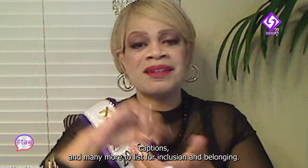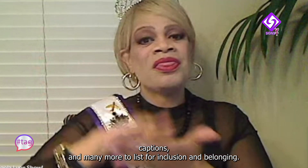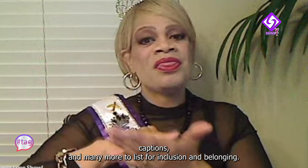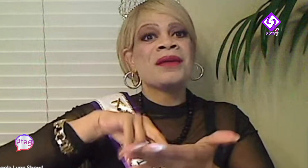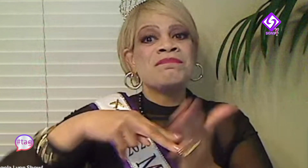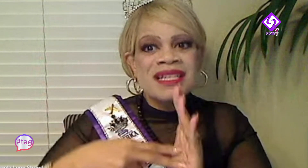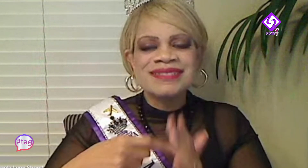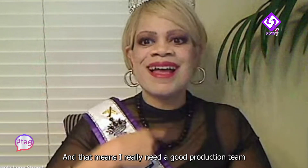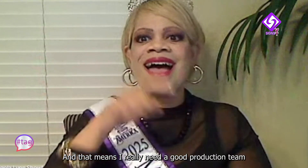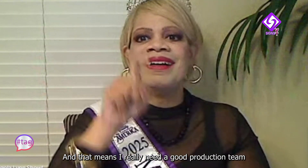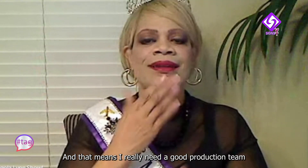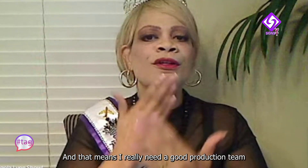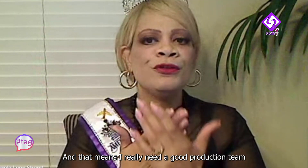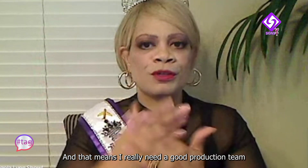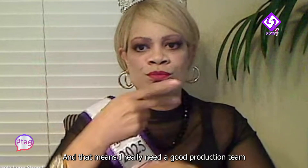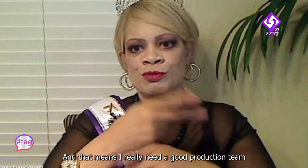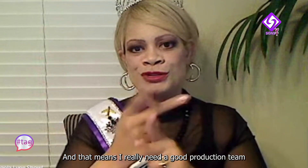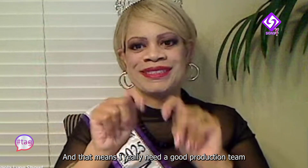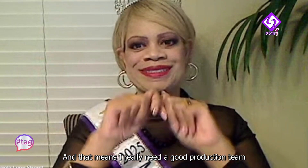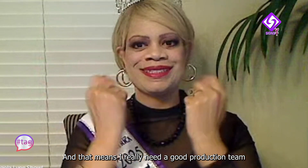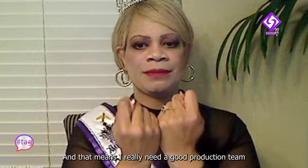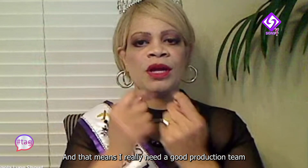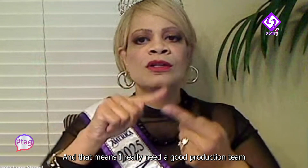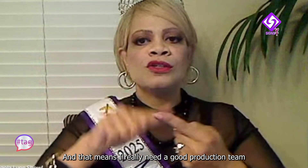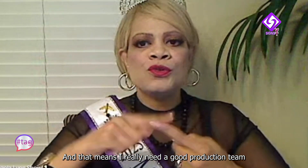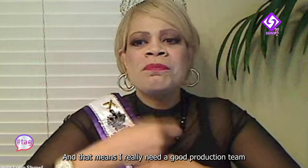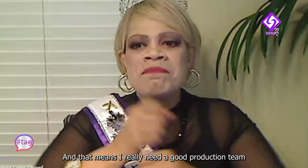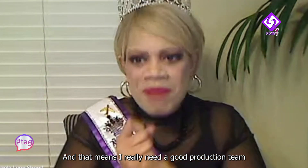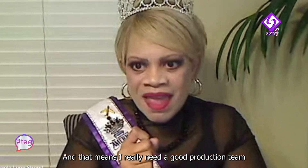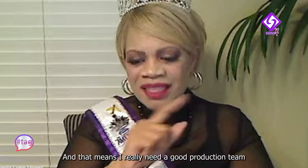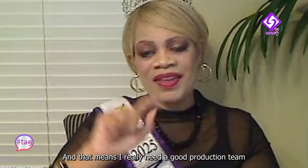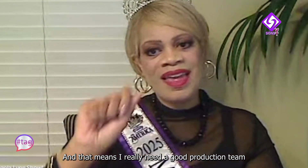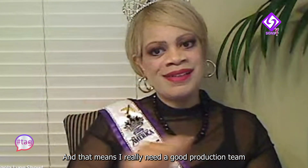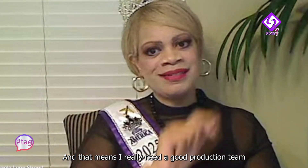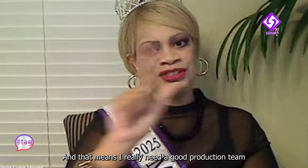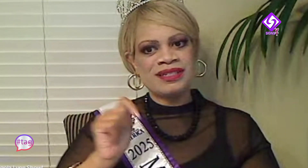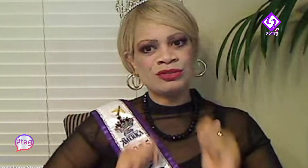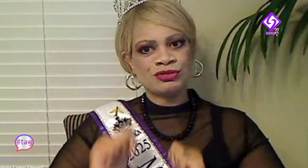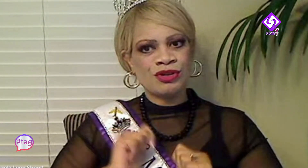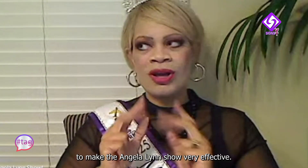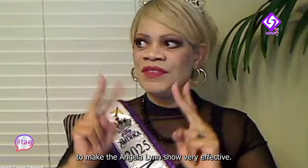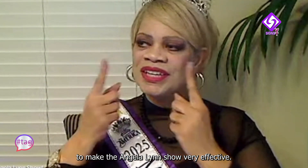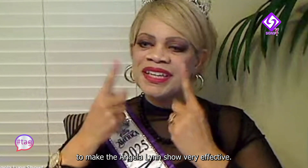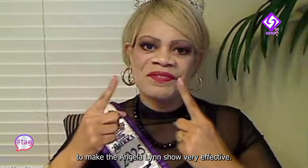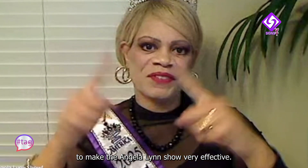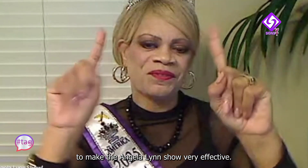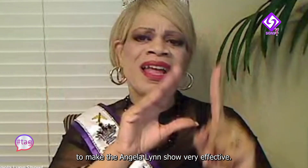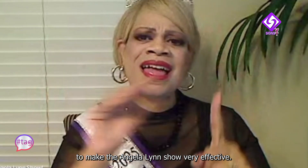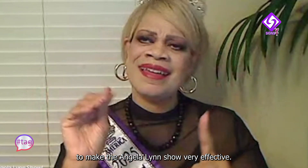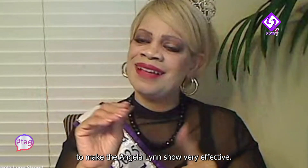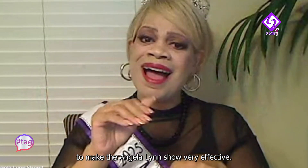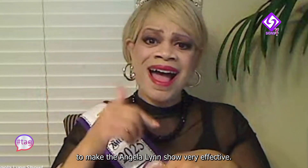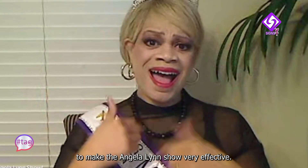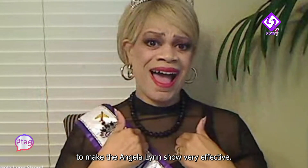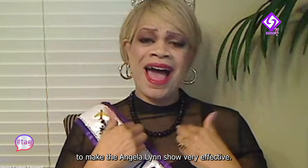and belonging. And that means I really need a good production team to make